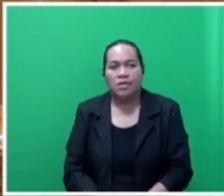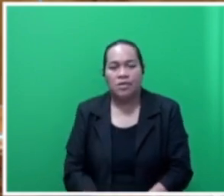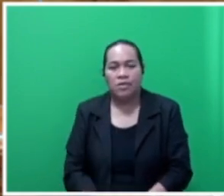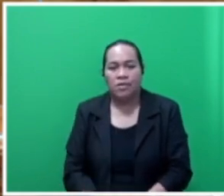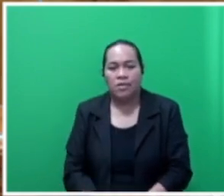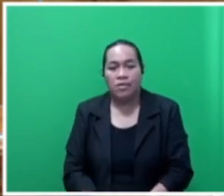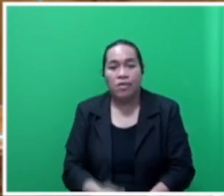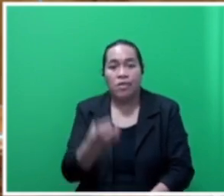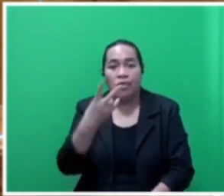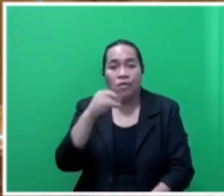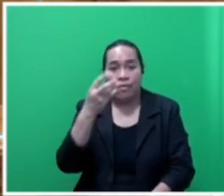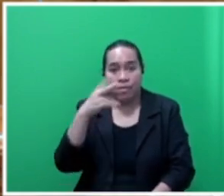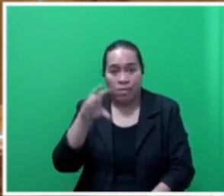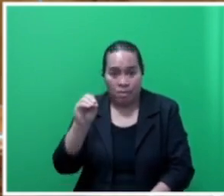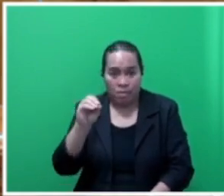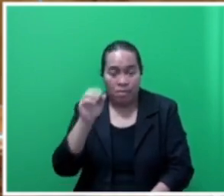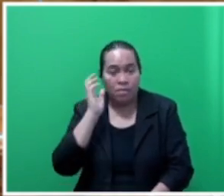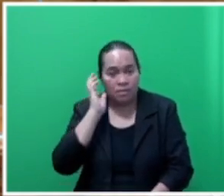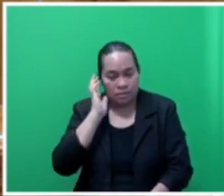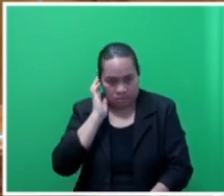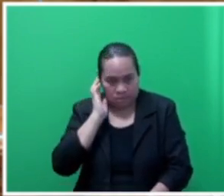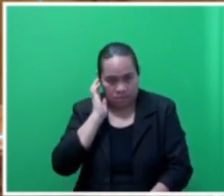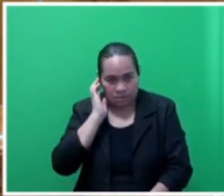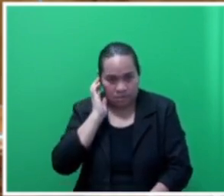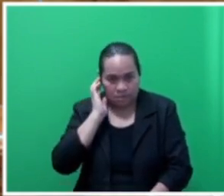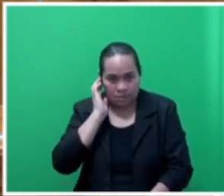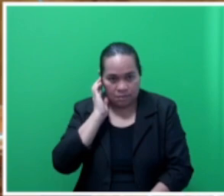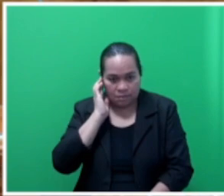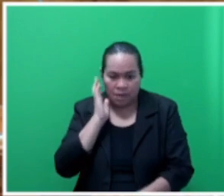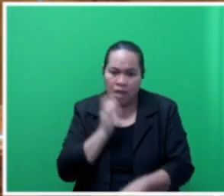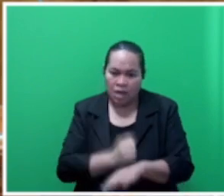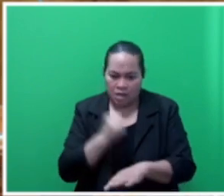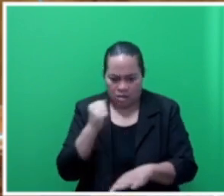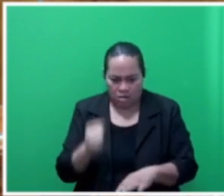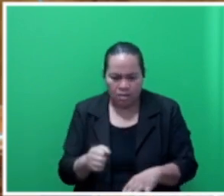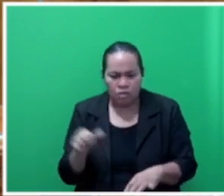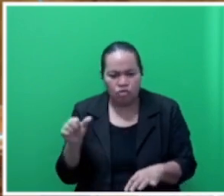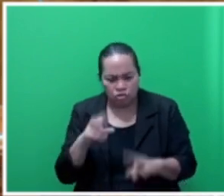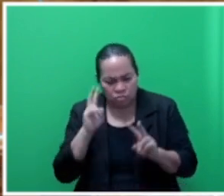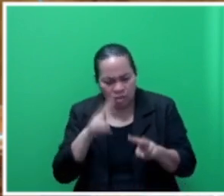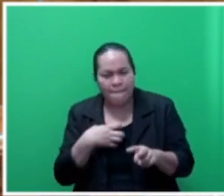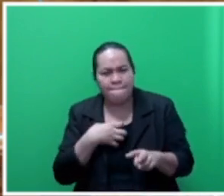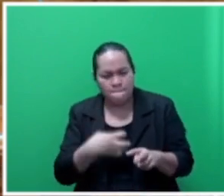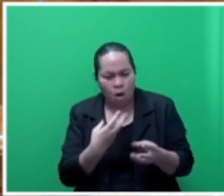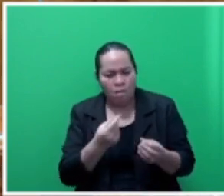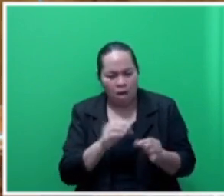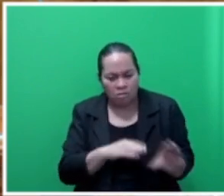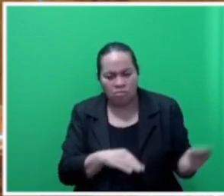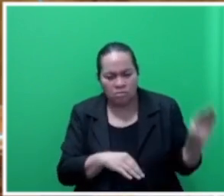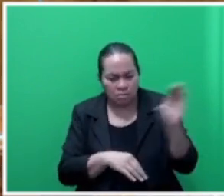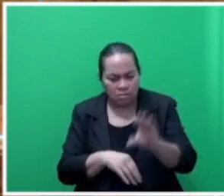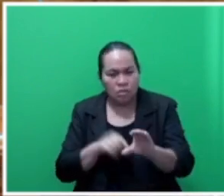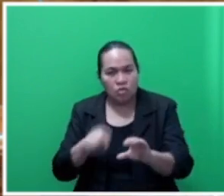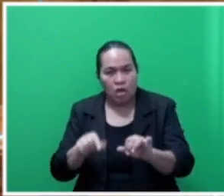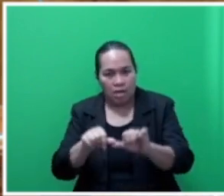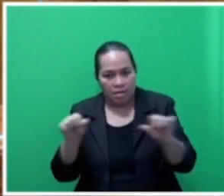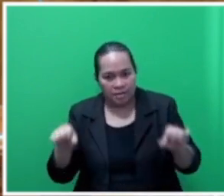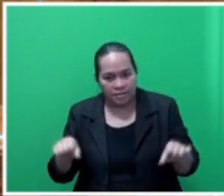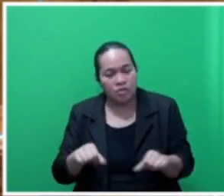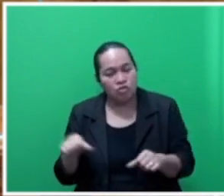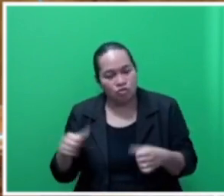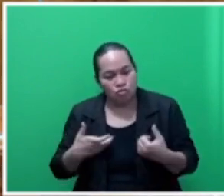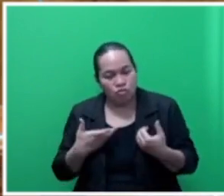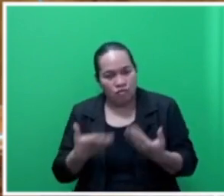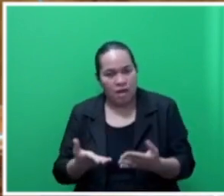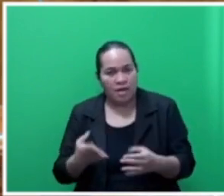In 2020, government should seriously consider allocating more resources to the agriculture sector in providing